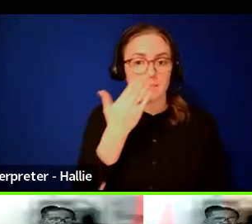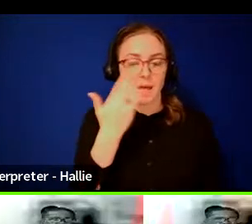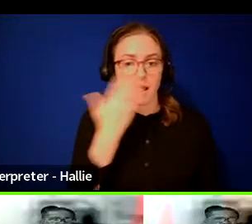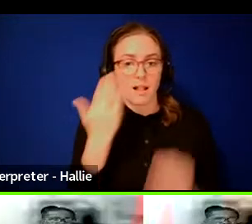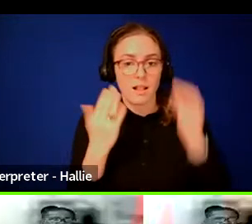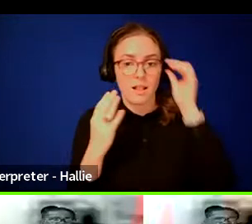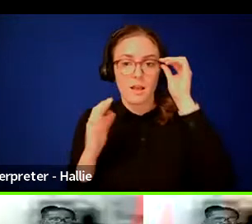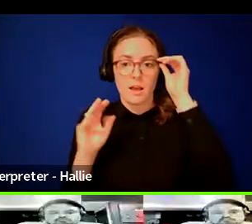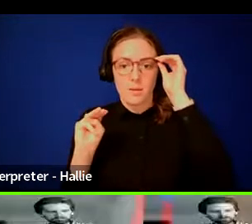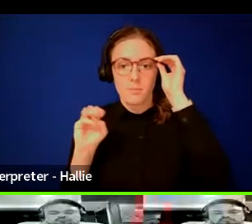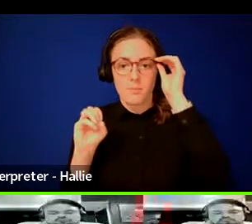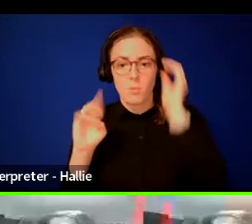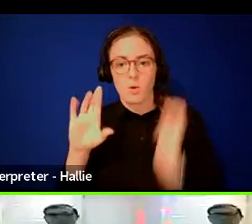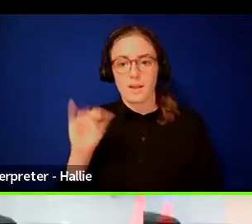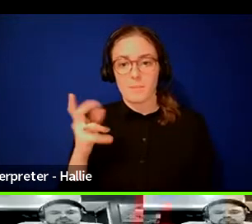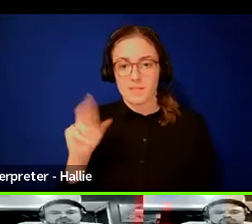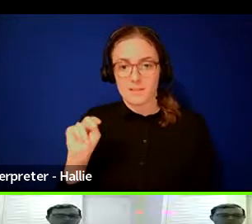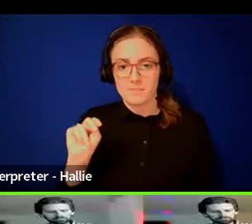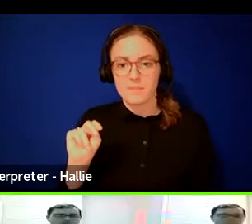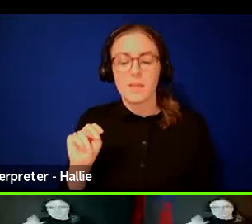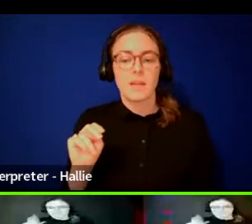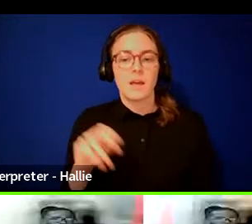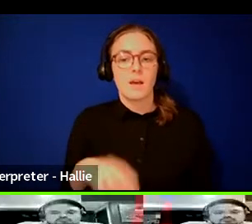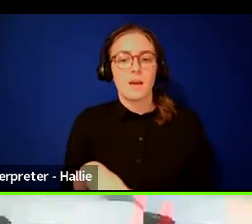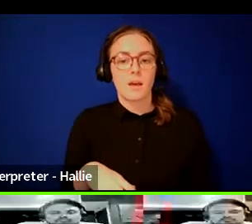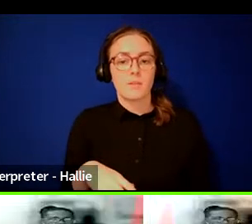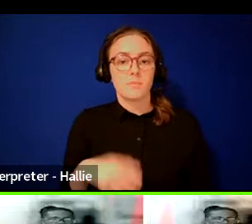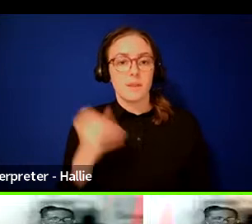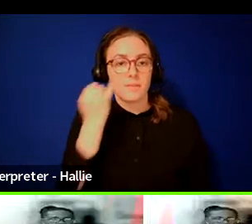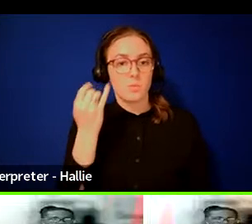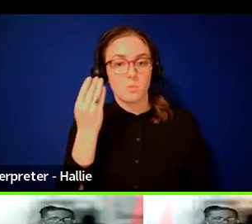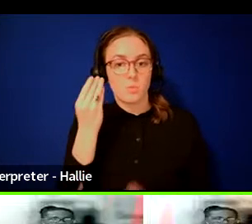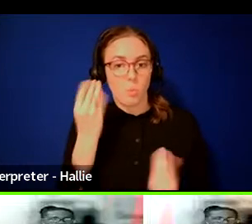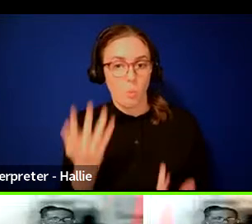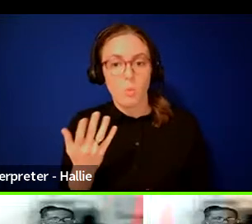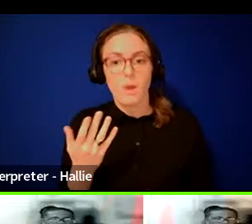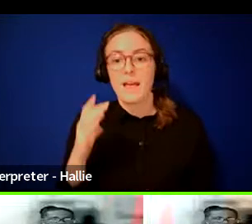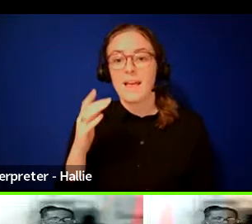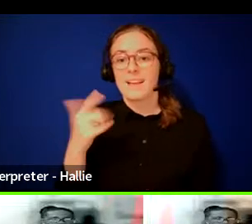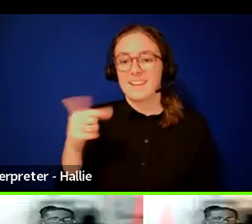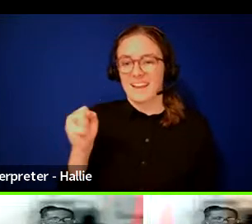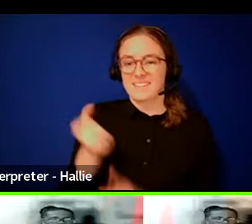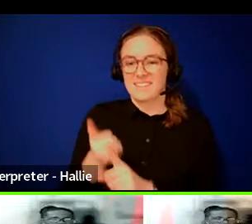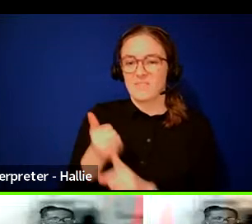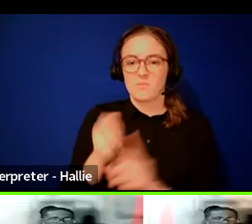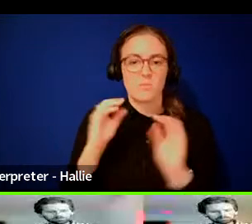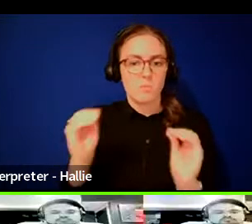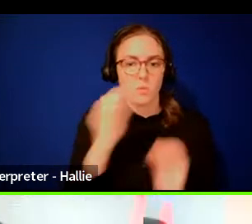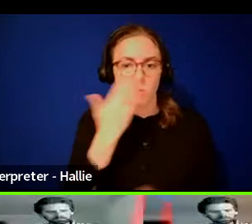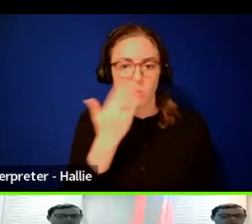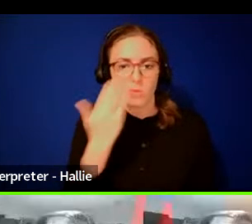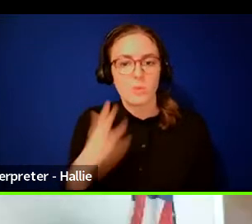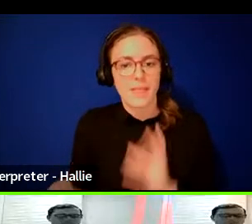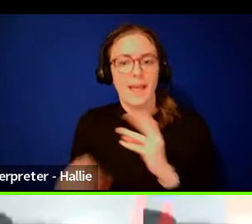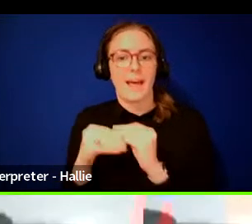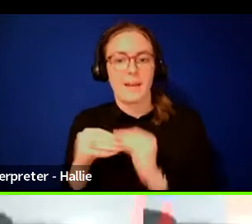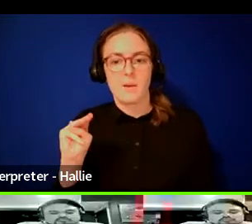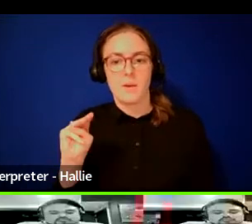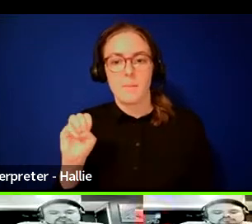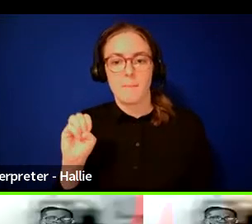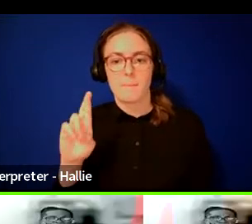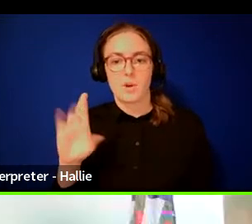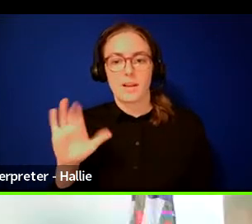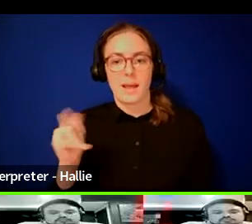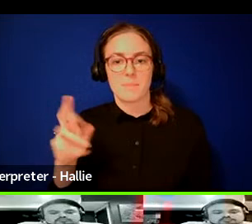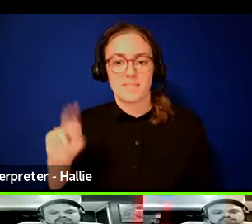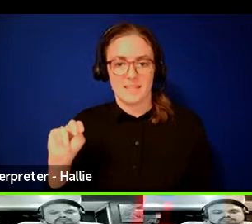mercaptan. As most people know, or if you don't know, gas is odorless, and the additive mercaptan is added to, that's